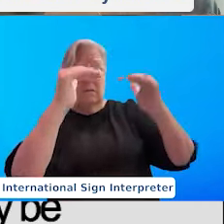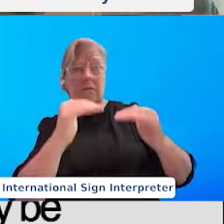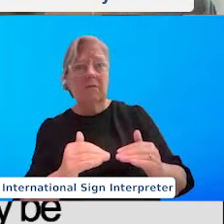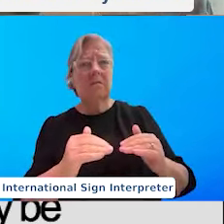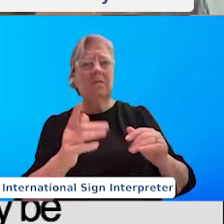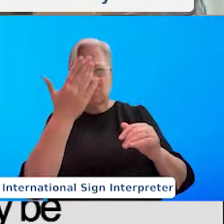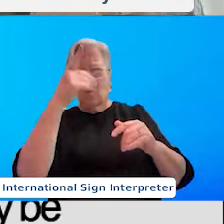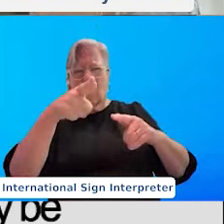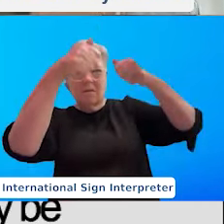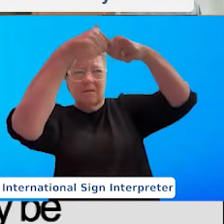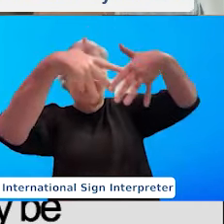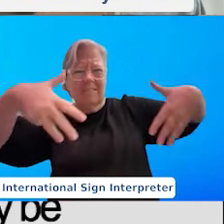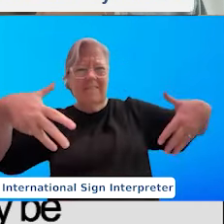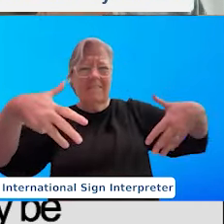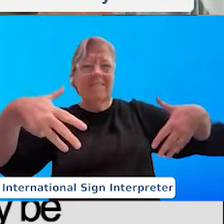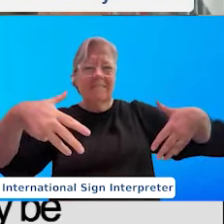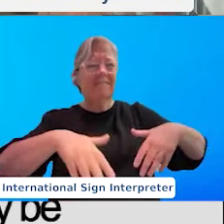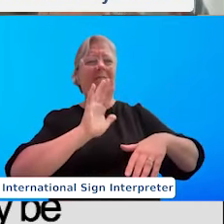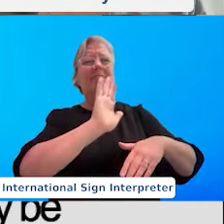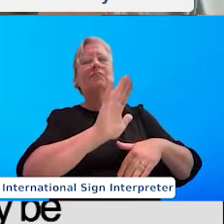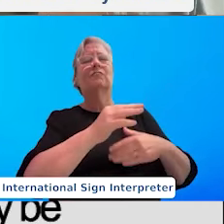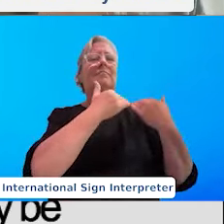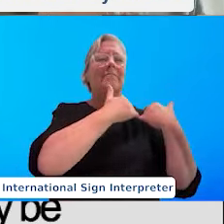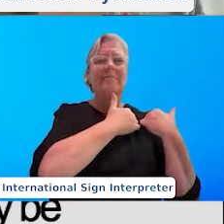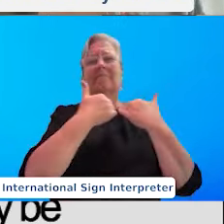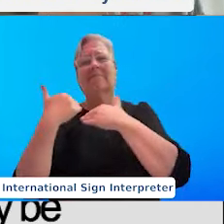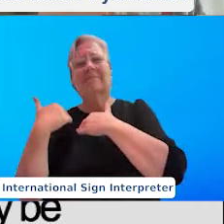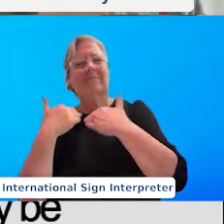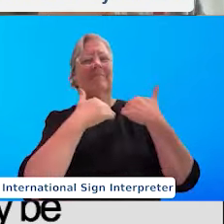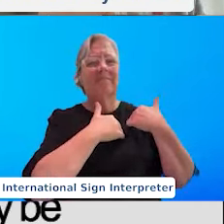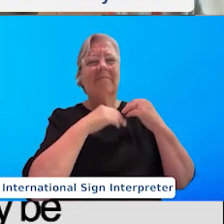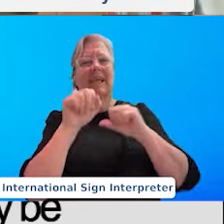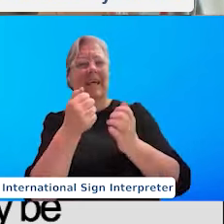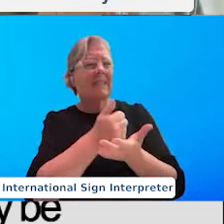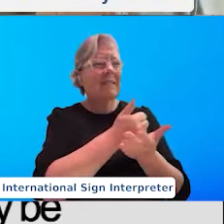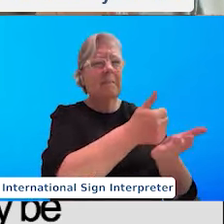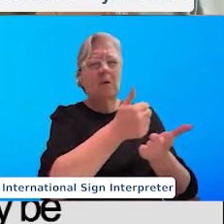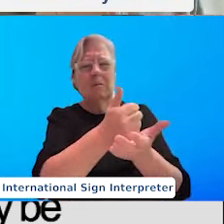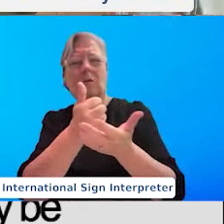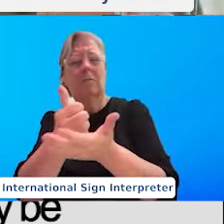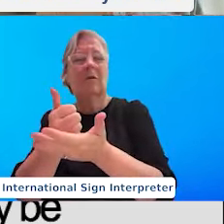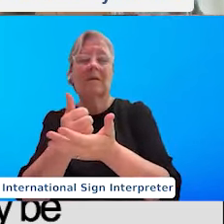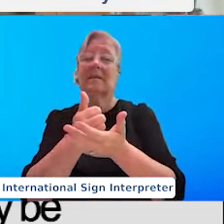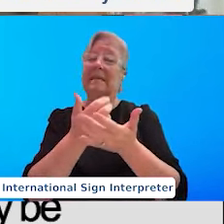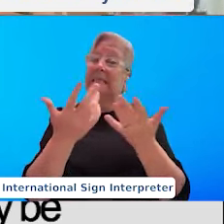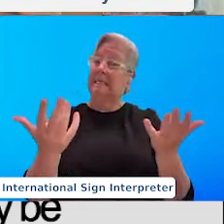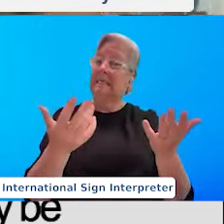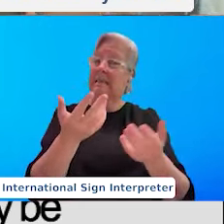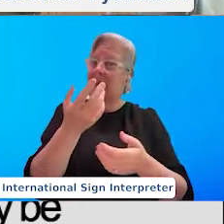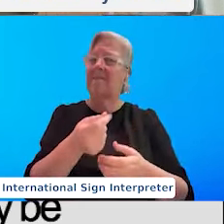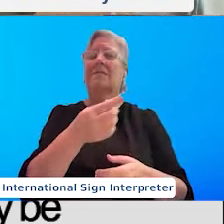strong argument that there's a need for some kind of pooled funding mechanism between sectors, and